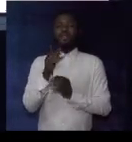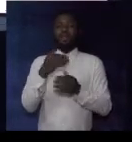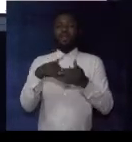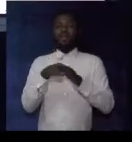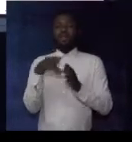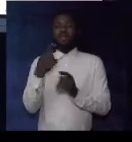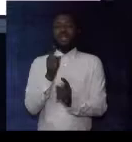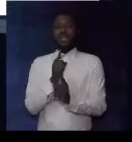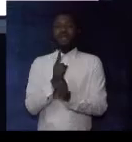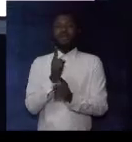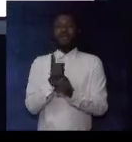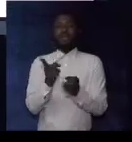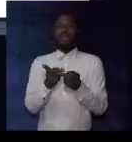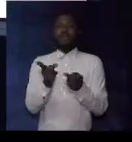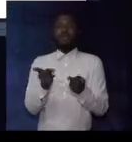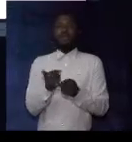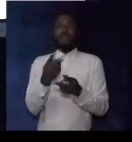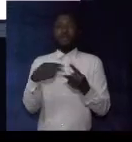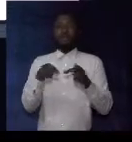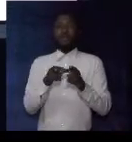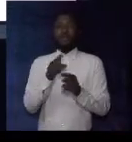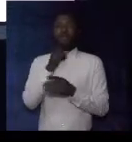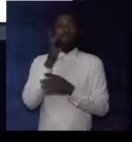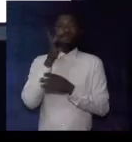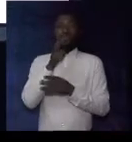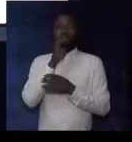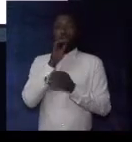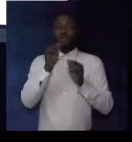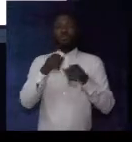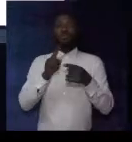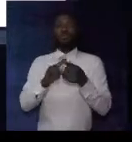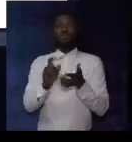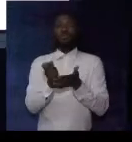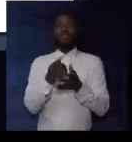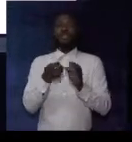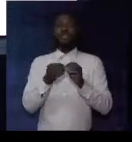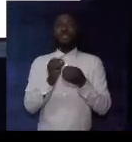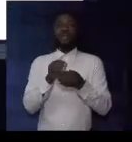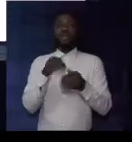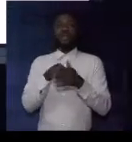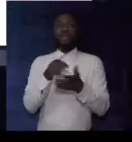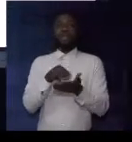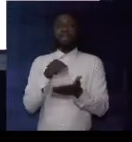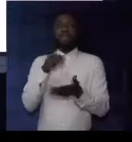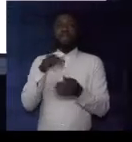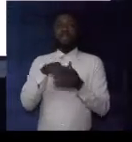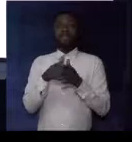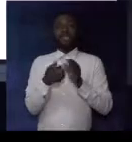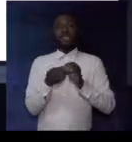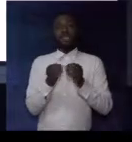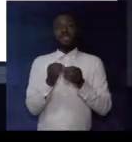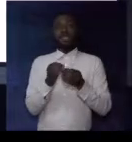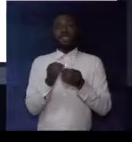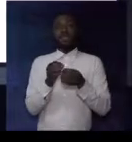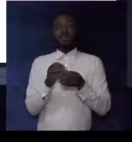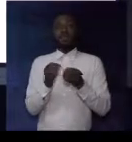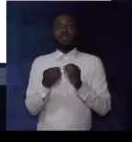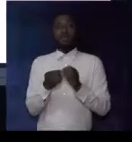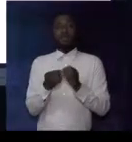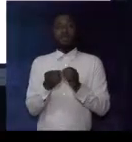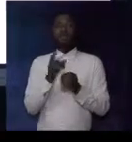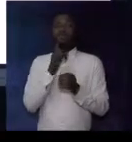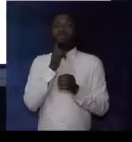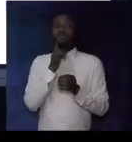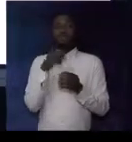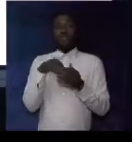threes under the appropriate place values. You should be able to write numbers in millions in figure. So we're going to